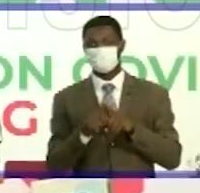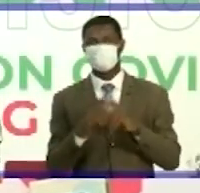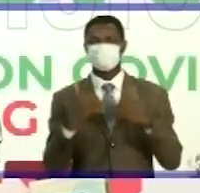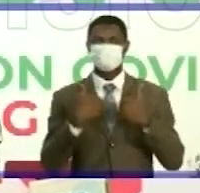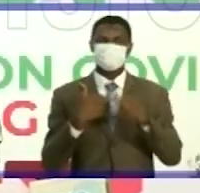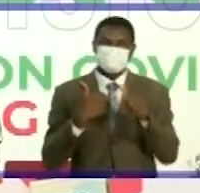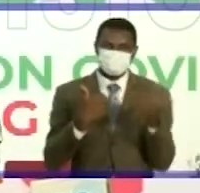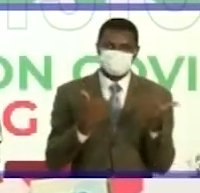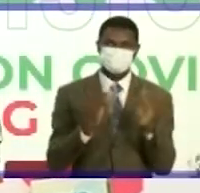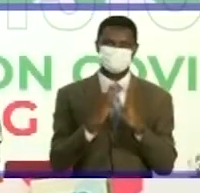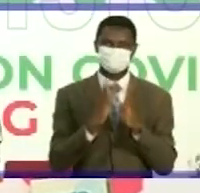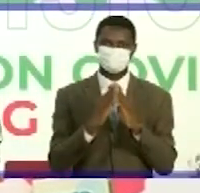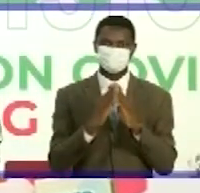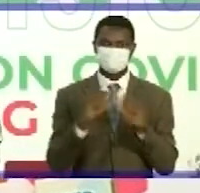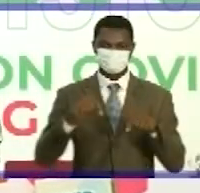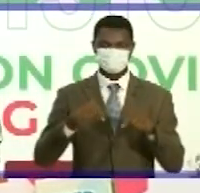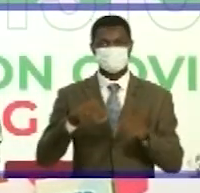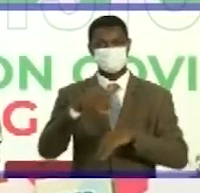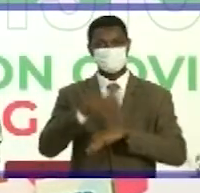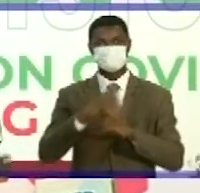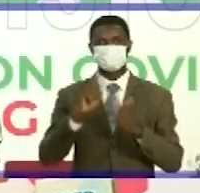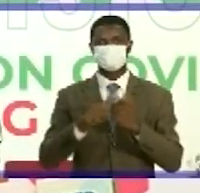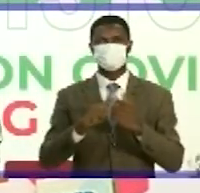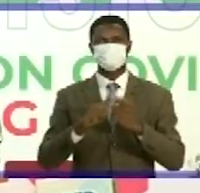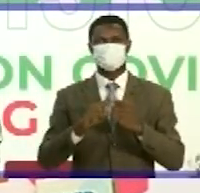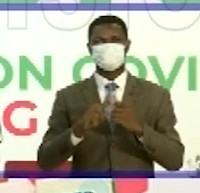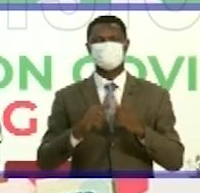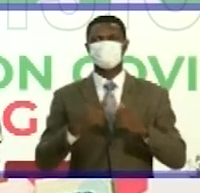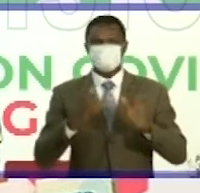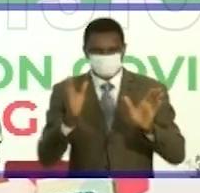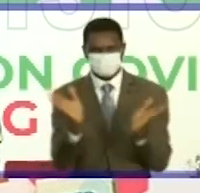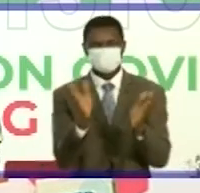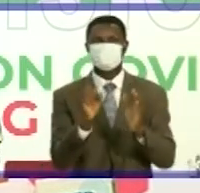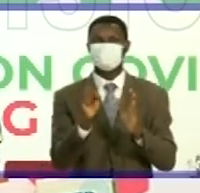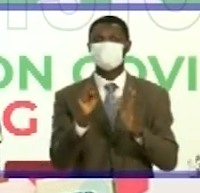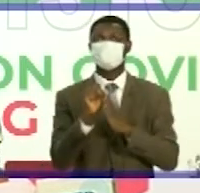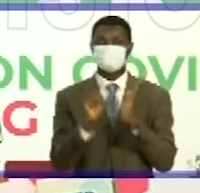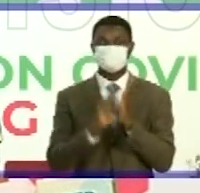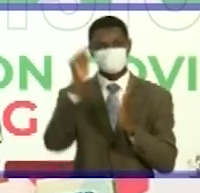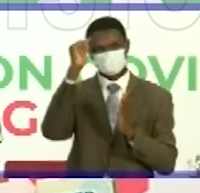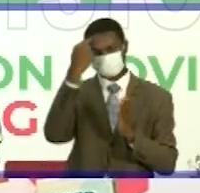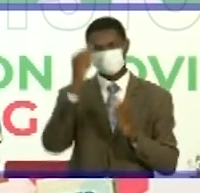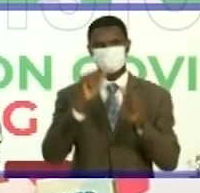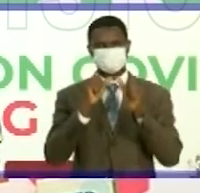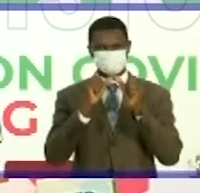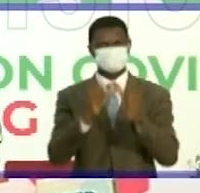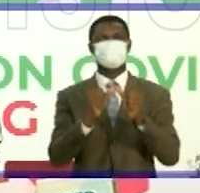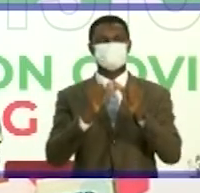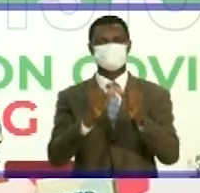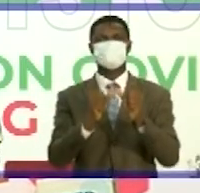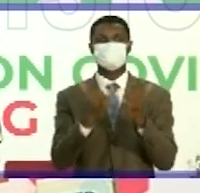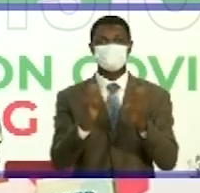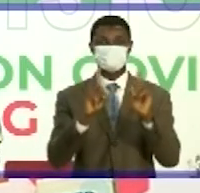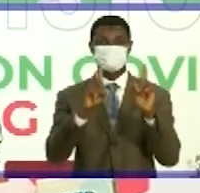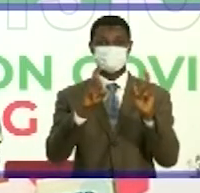to push with the state governors to ramp up their testing. Now the testing has been brought to their doorsteps. We have